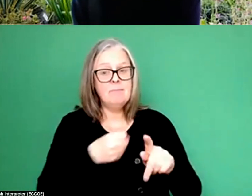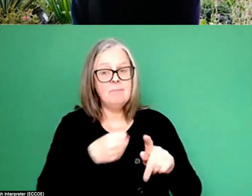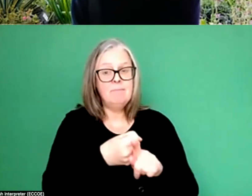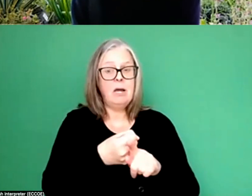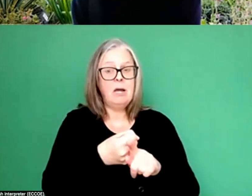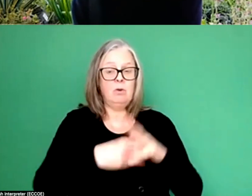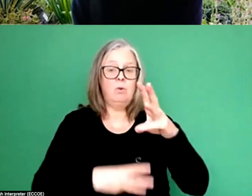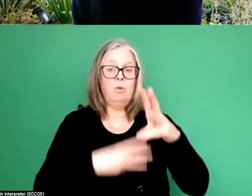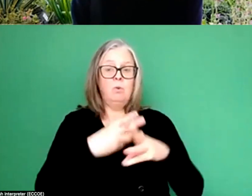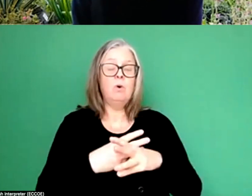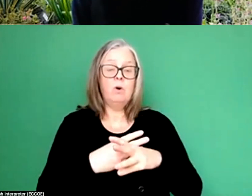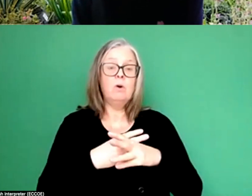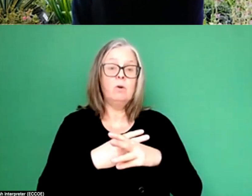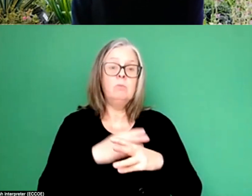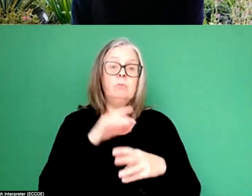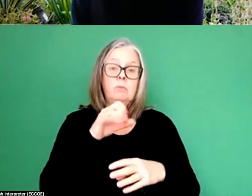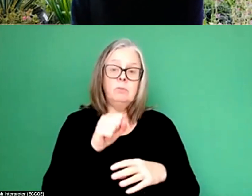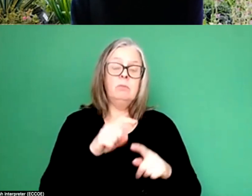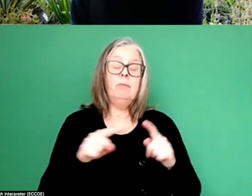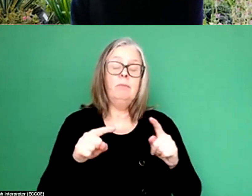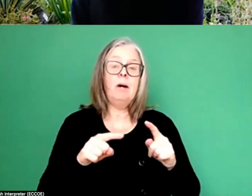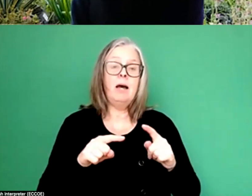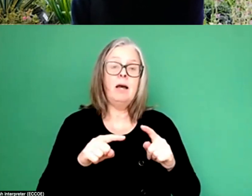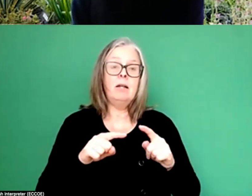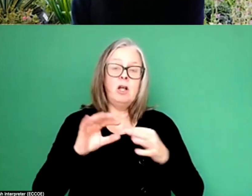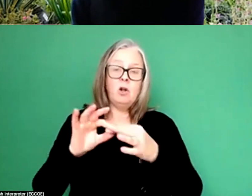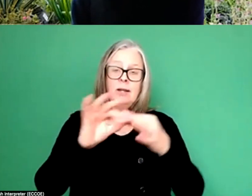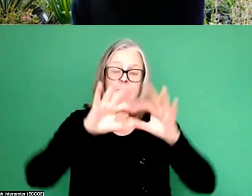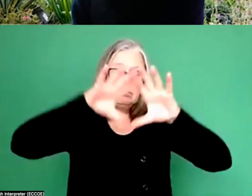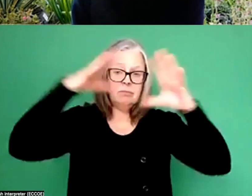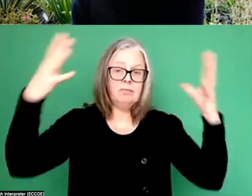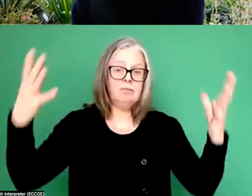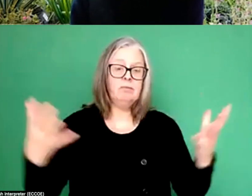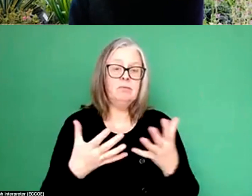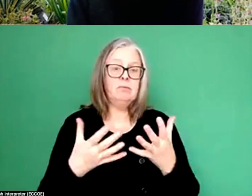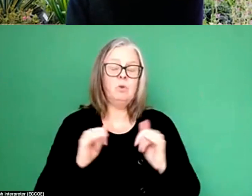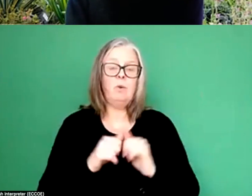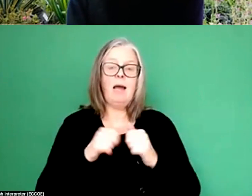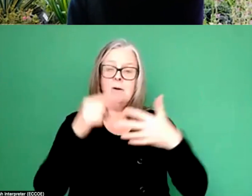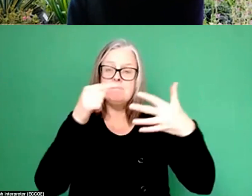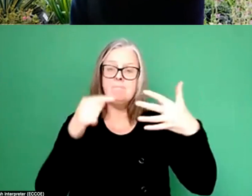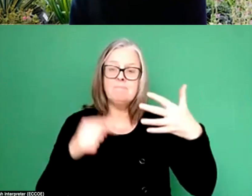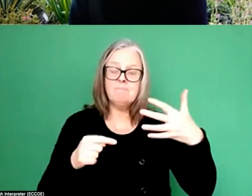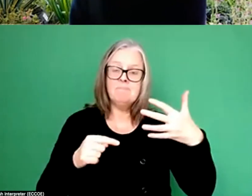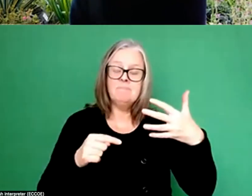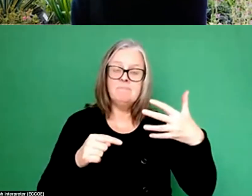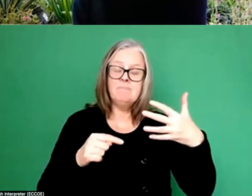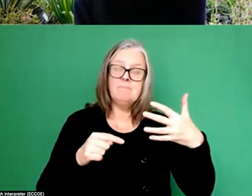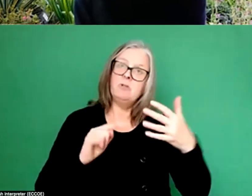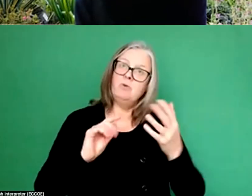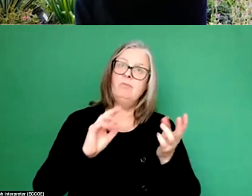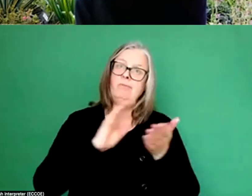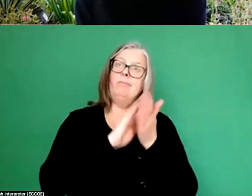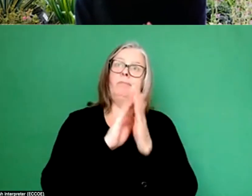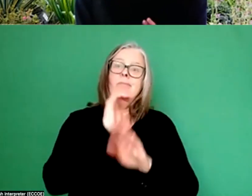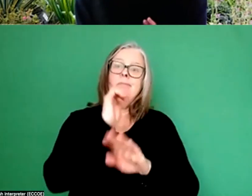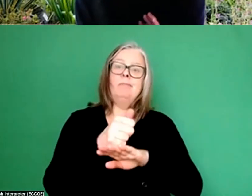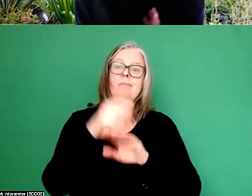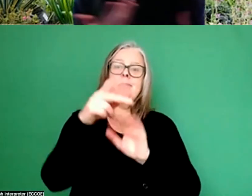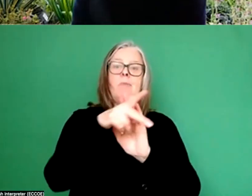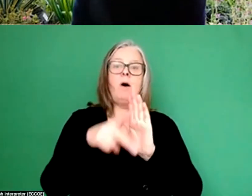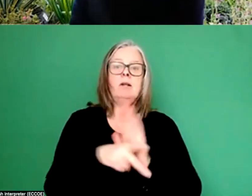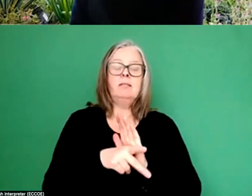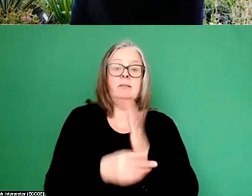you take all of these factors into account and sort of translate this into policy, obviously, you know, that's not a simple.